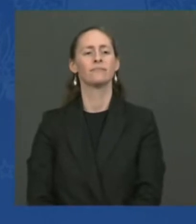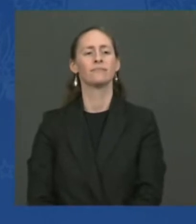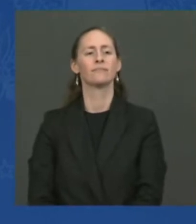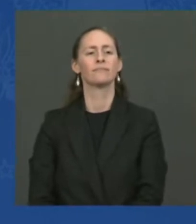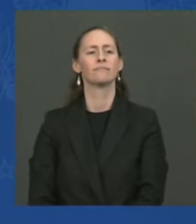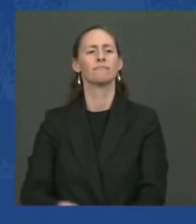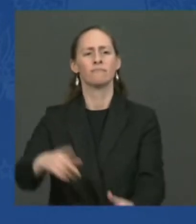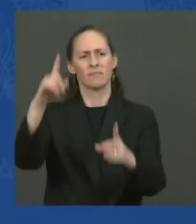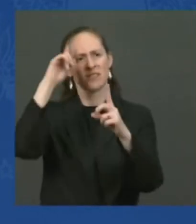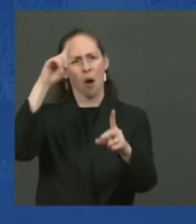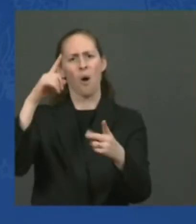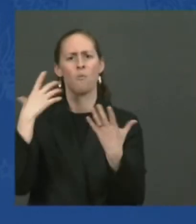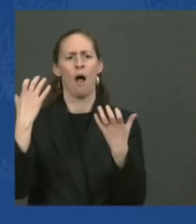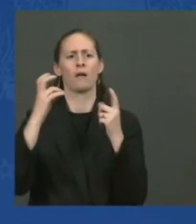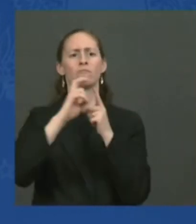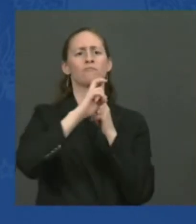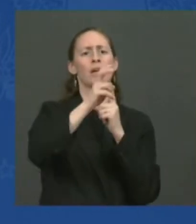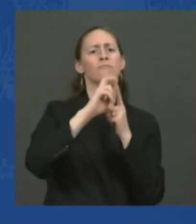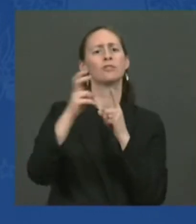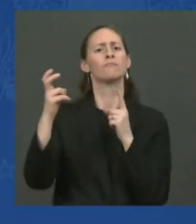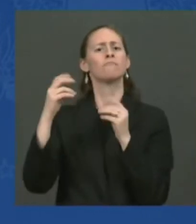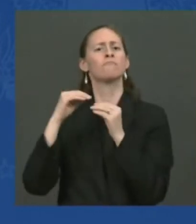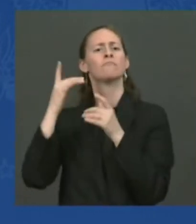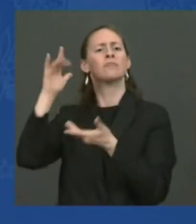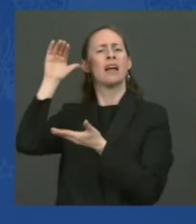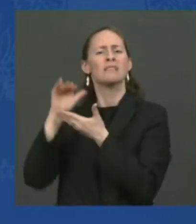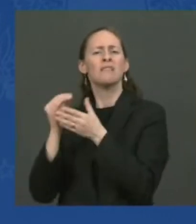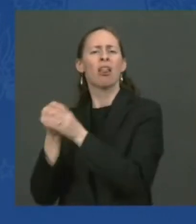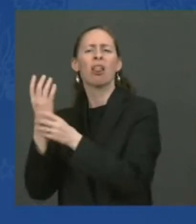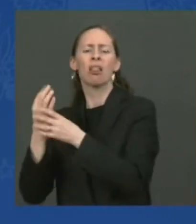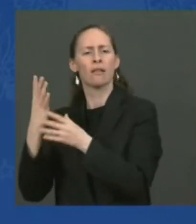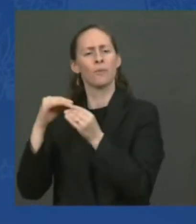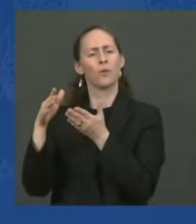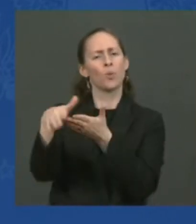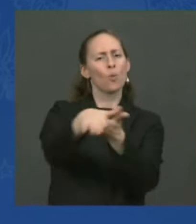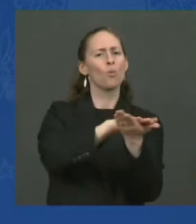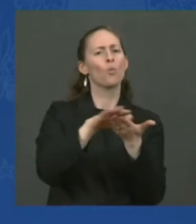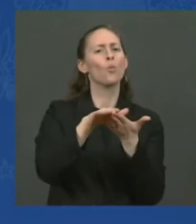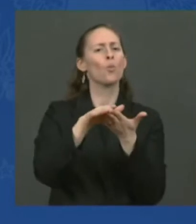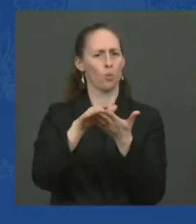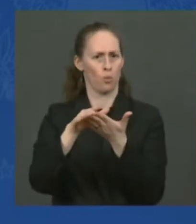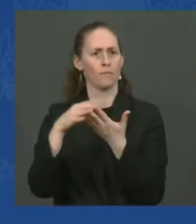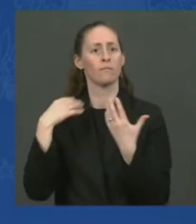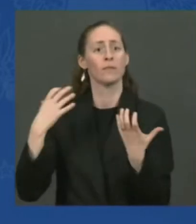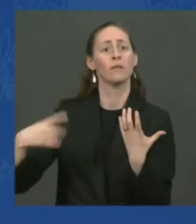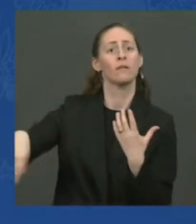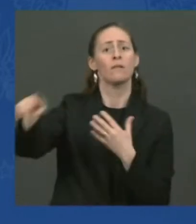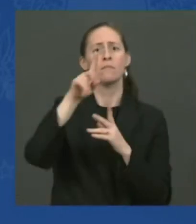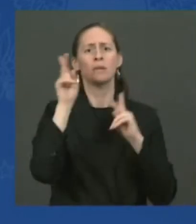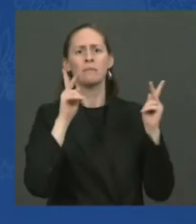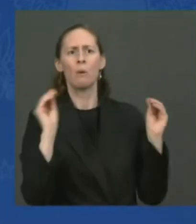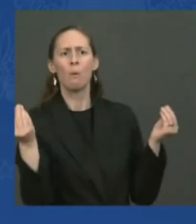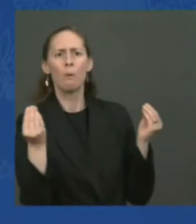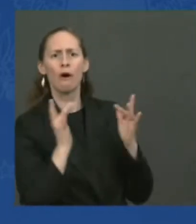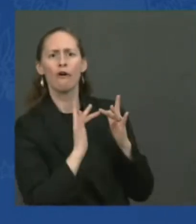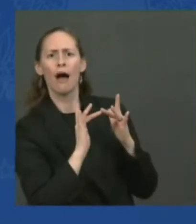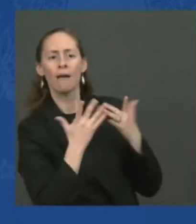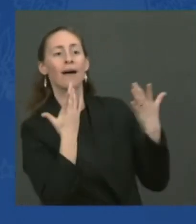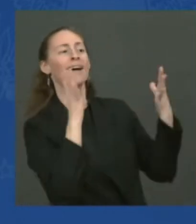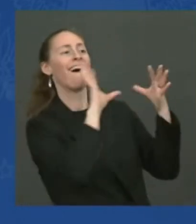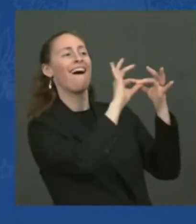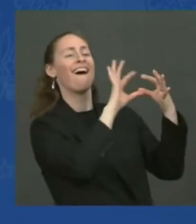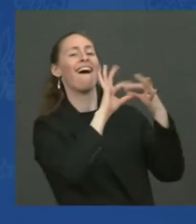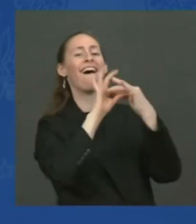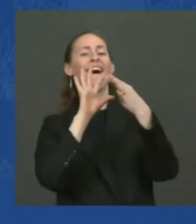will finally bring millions of Americans online with high-speed internet, both in rural and underserved communities. New